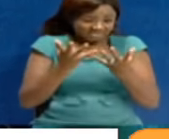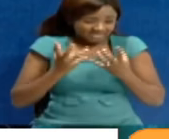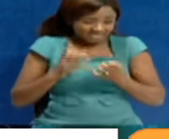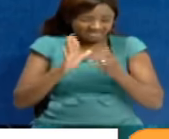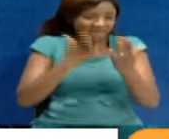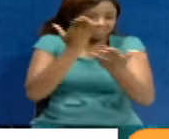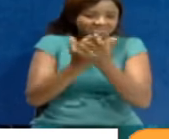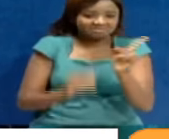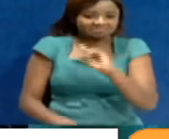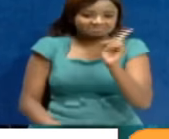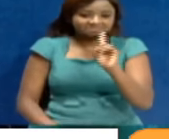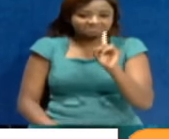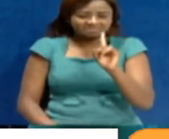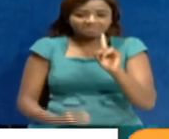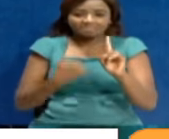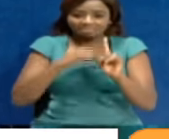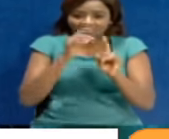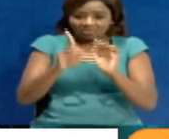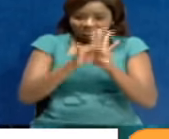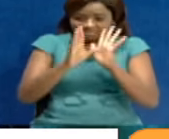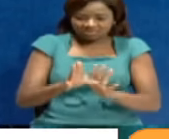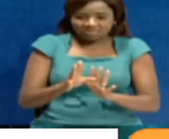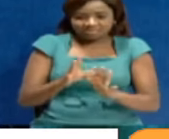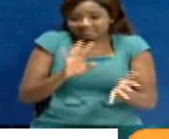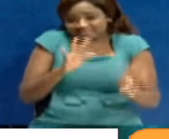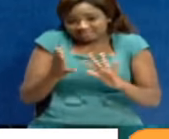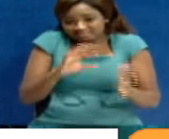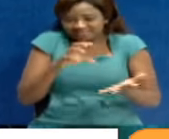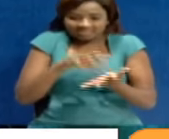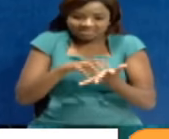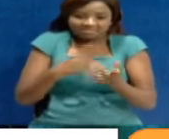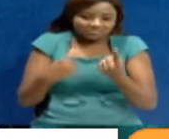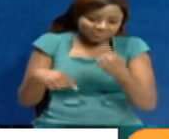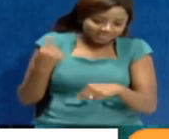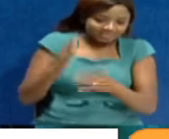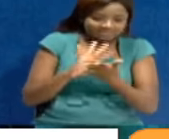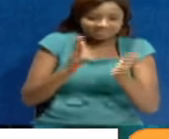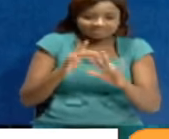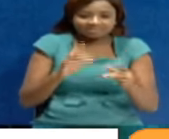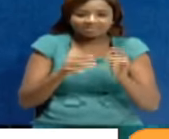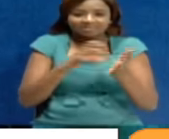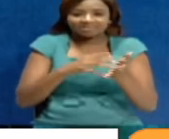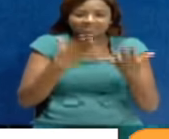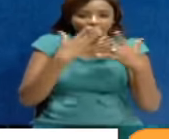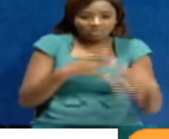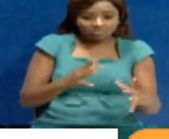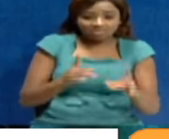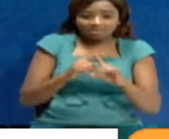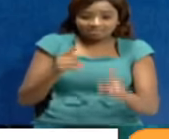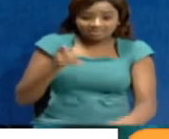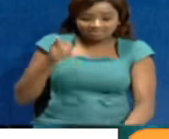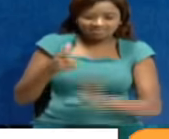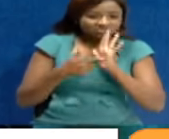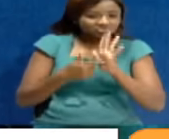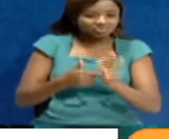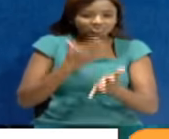appeal. As lawyers, we win some cases, we lose some cases. This is a plain reading